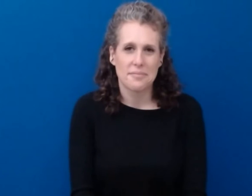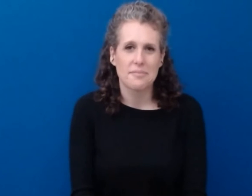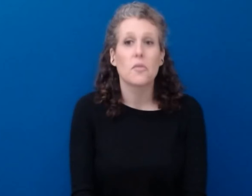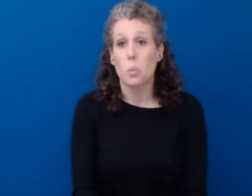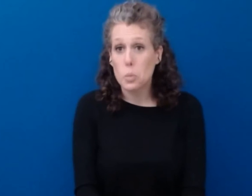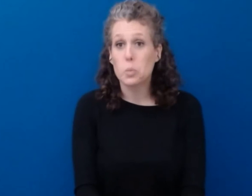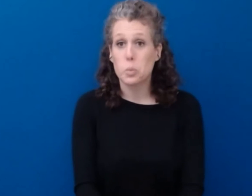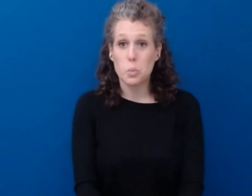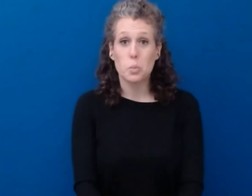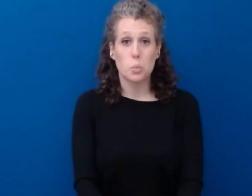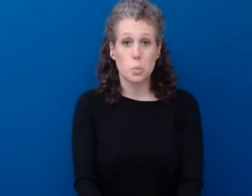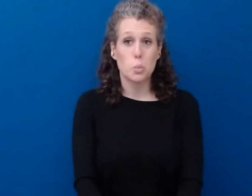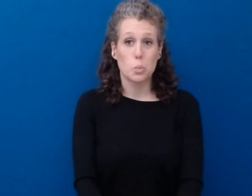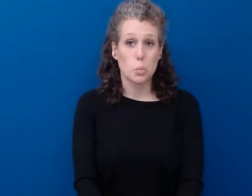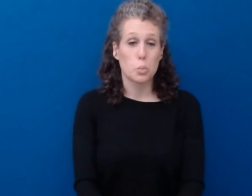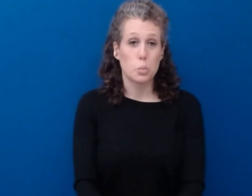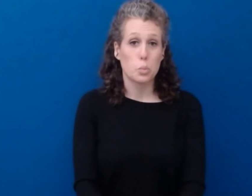Okay, so